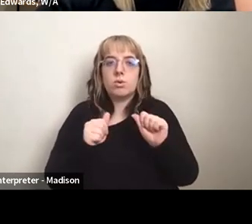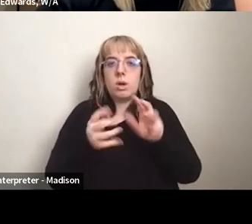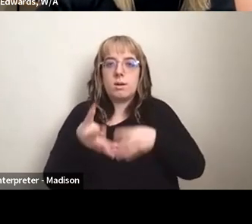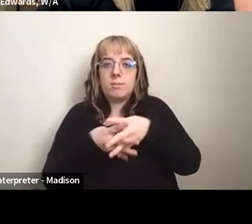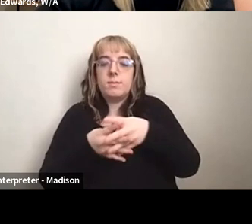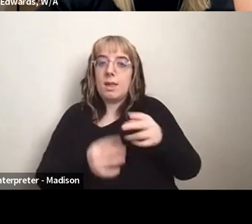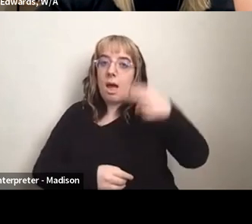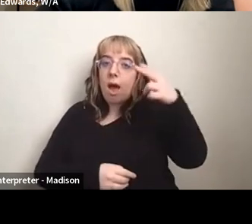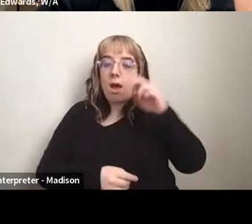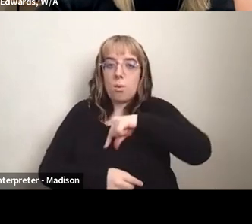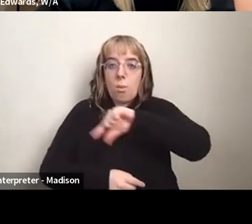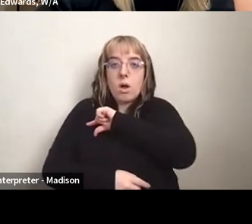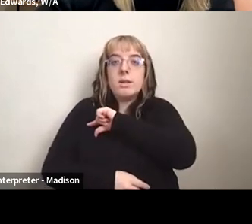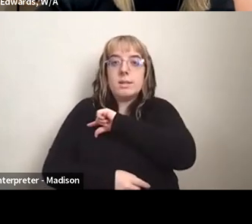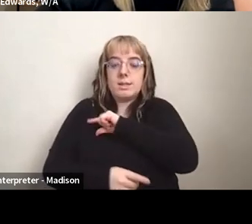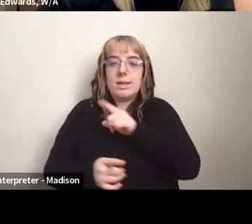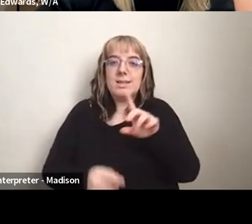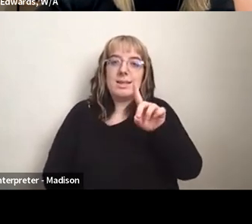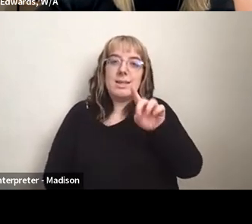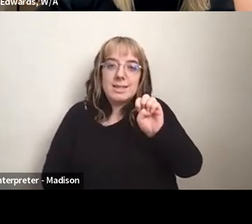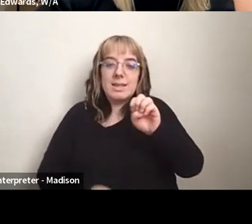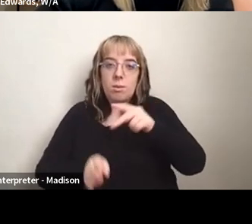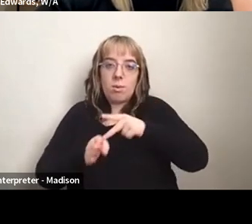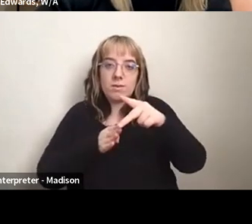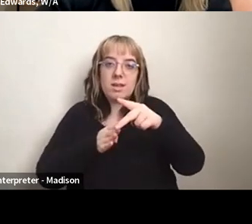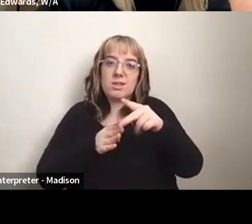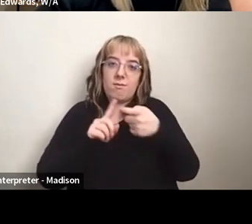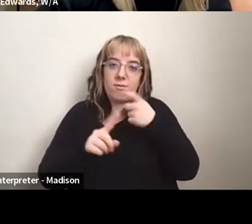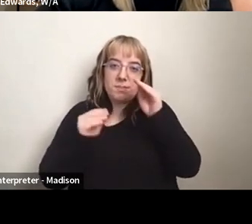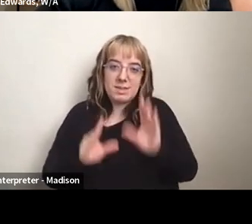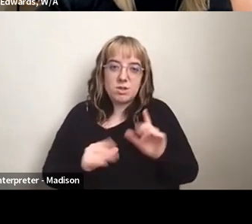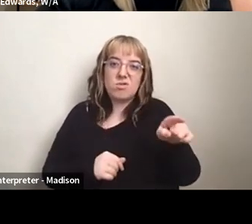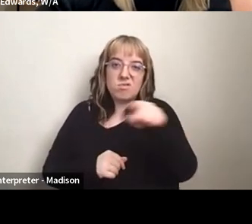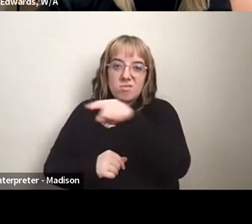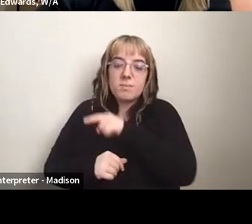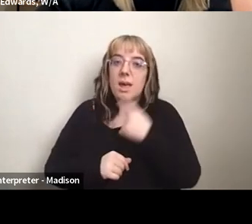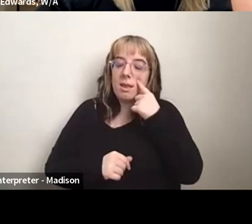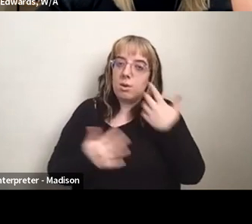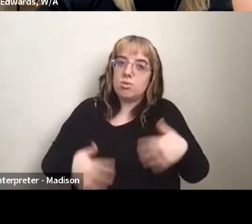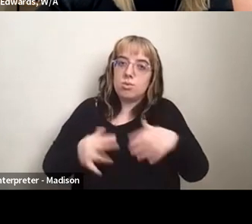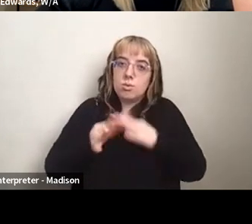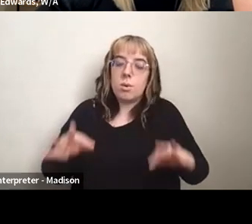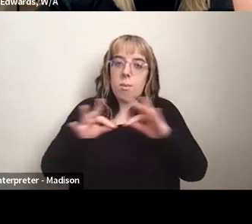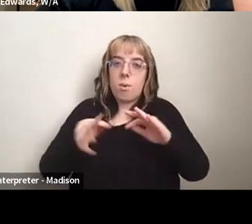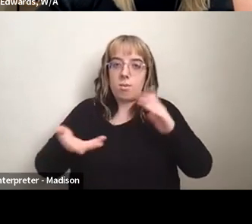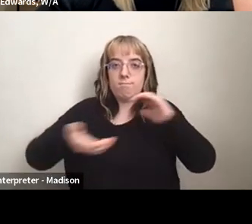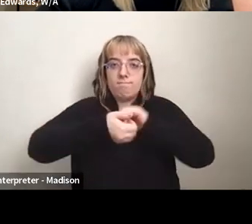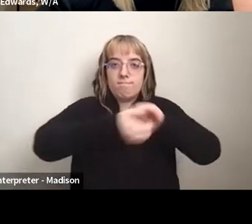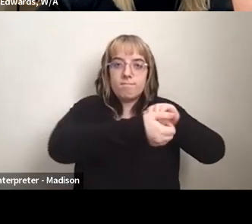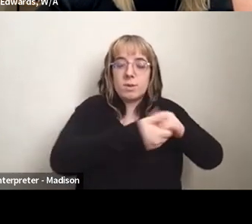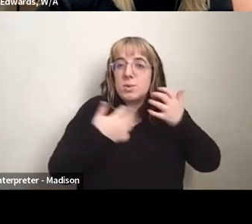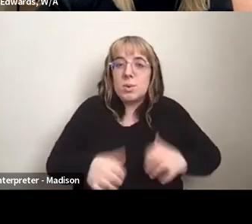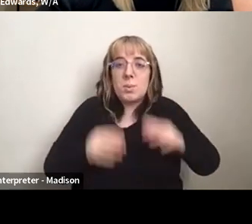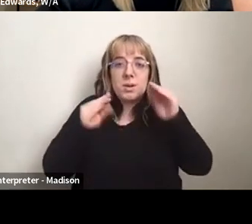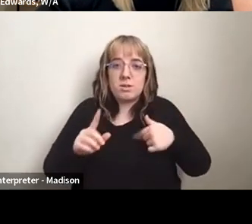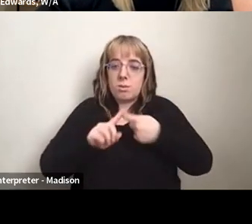materials is the deprofessionalization of teachers. And so I think it's really important for partners that work with us. We don't want our teachers to read from